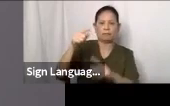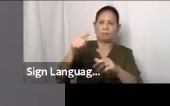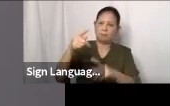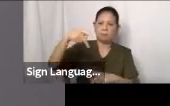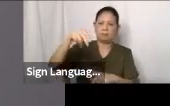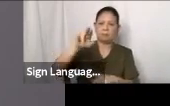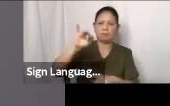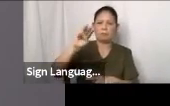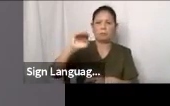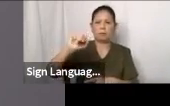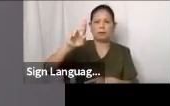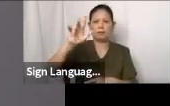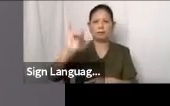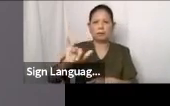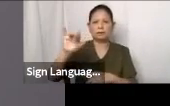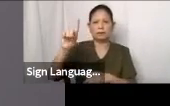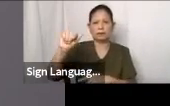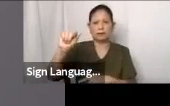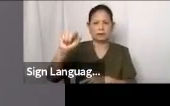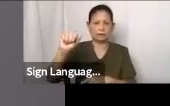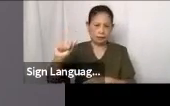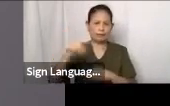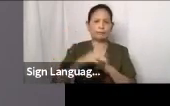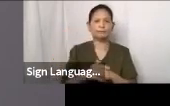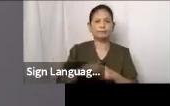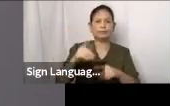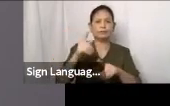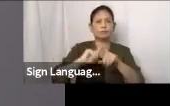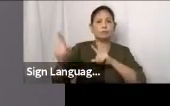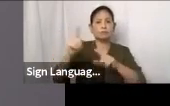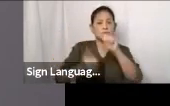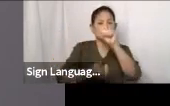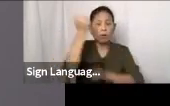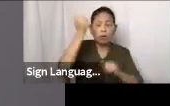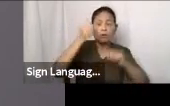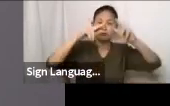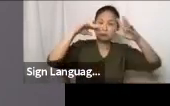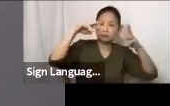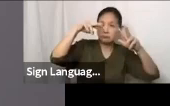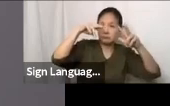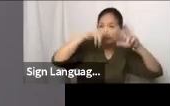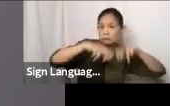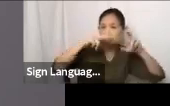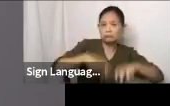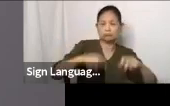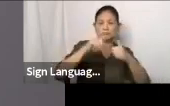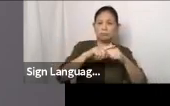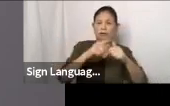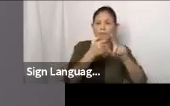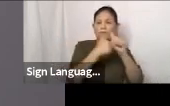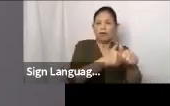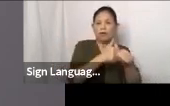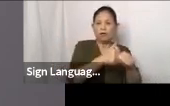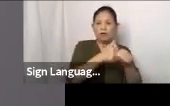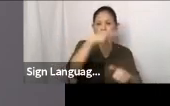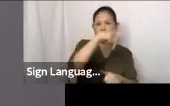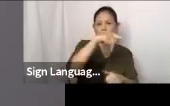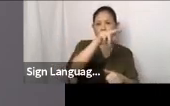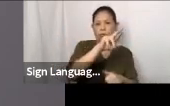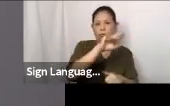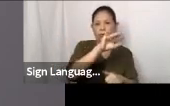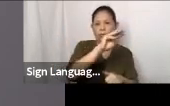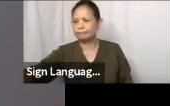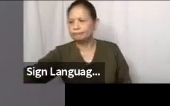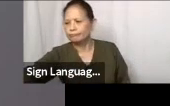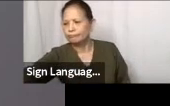HIV related. Most of the studies based on primary data analyze the HIV and related issues among